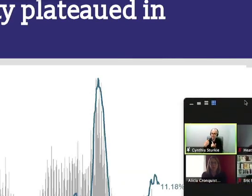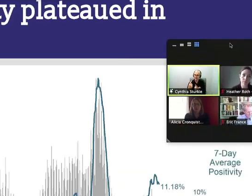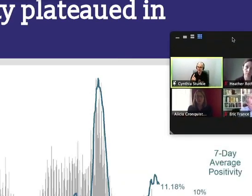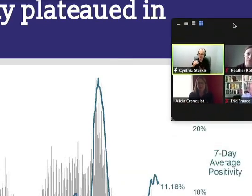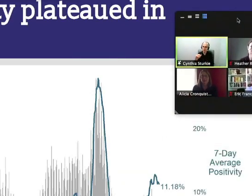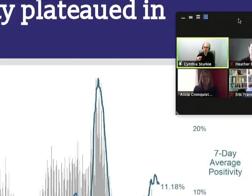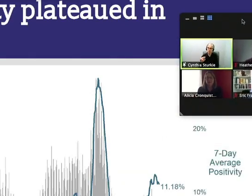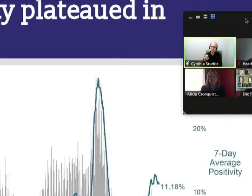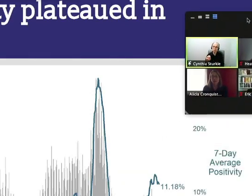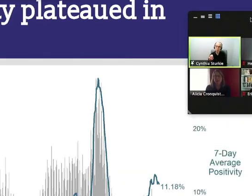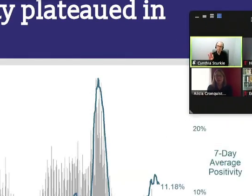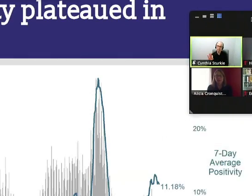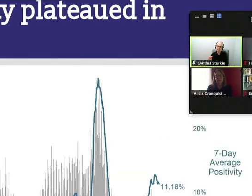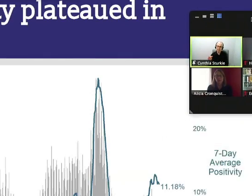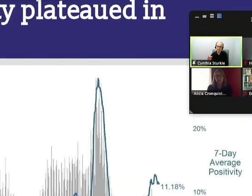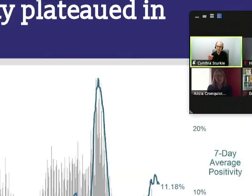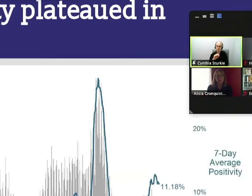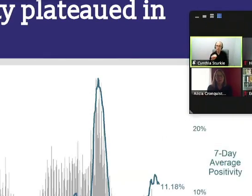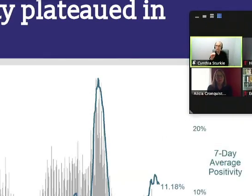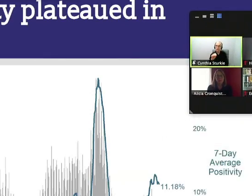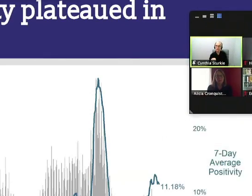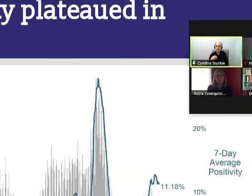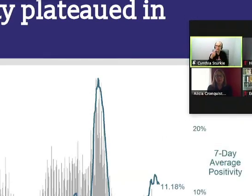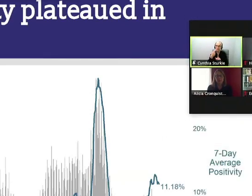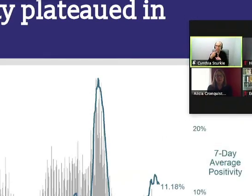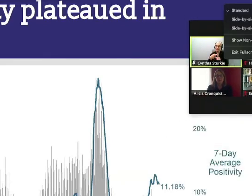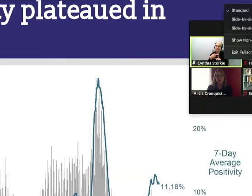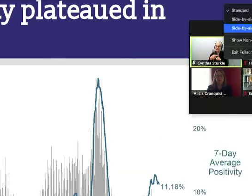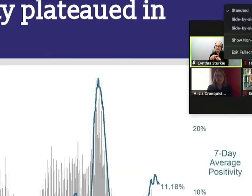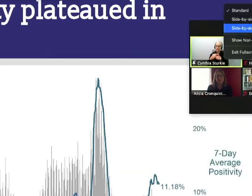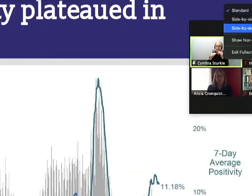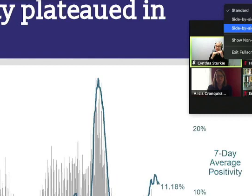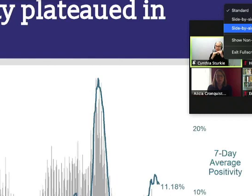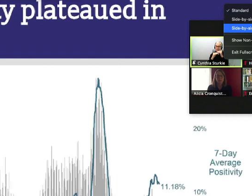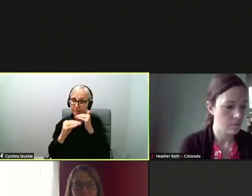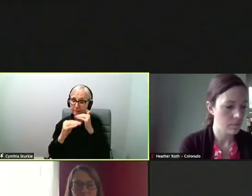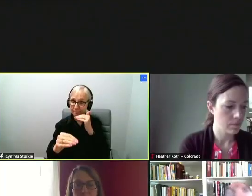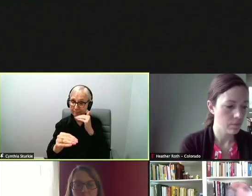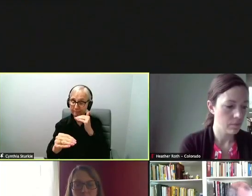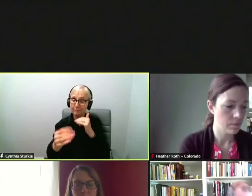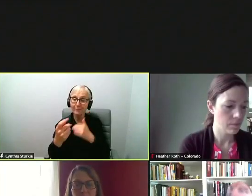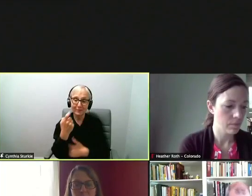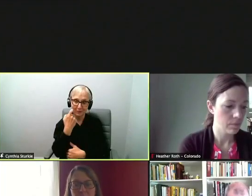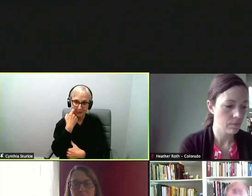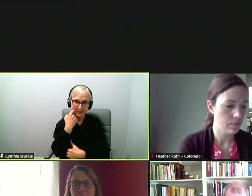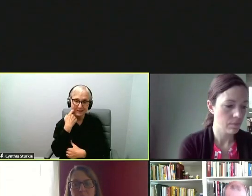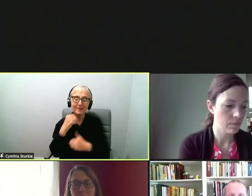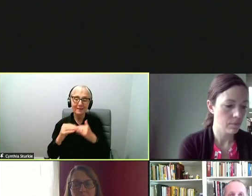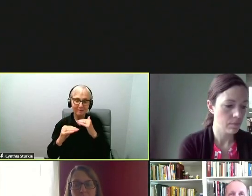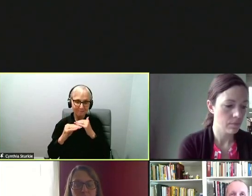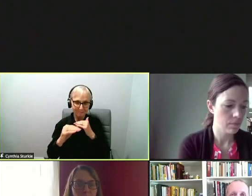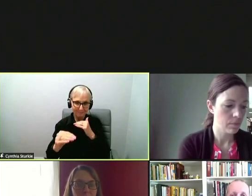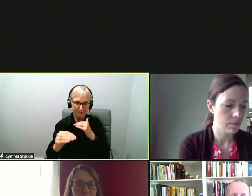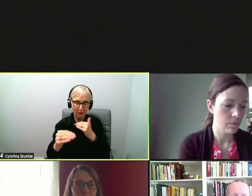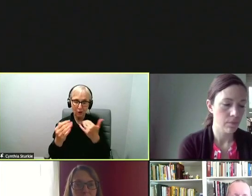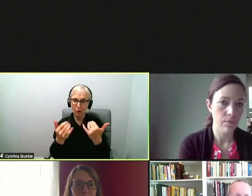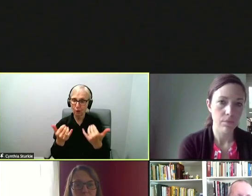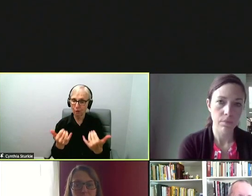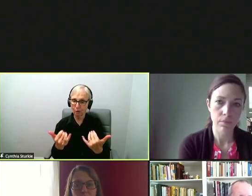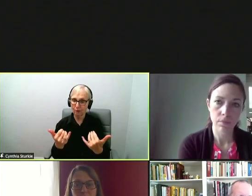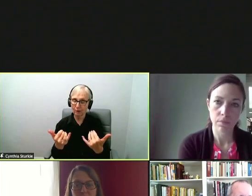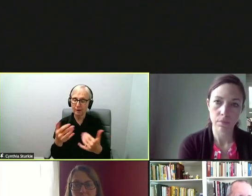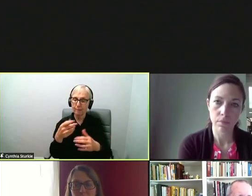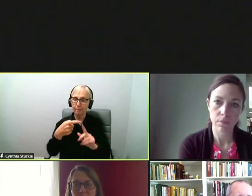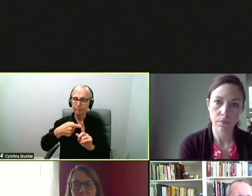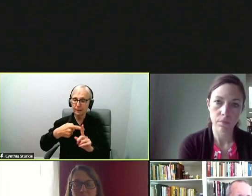please. Our percent positivity has plateaued and started to decline in recent days as well. Our current 7-day average positivity is